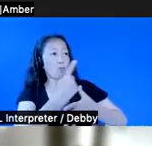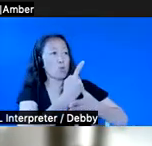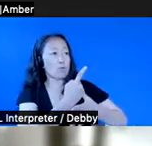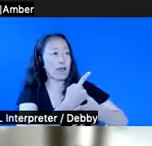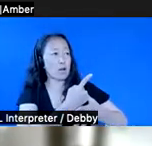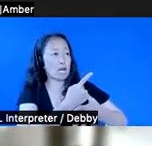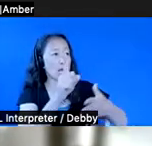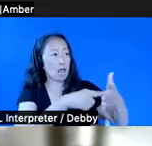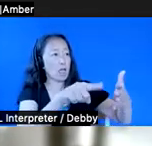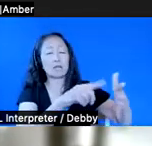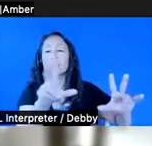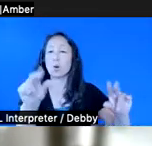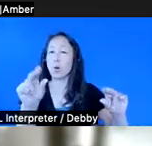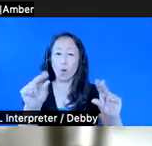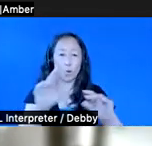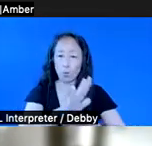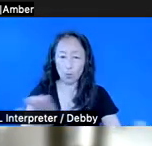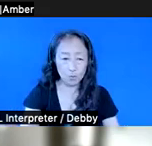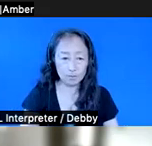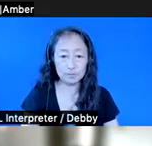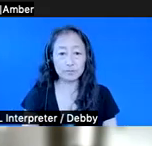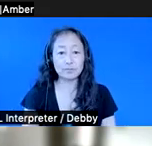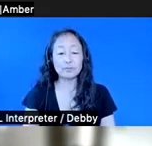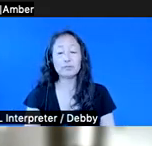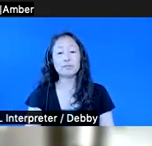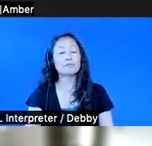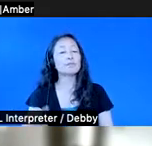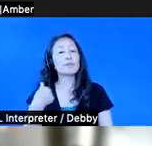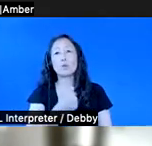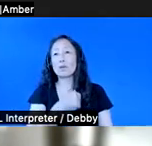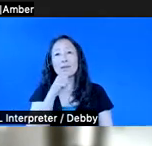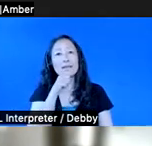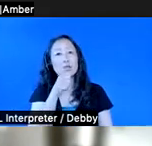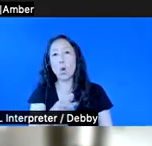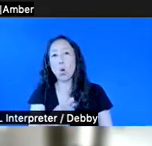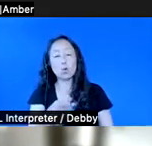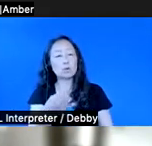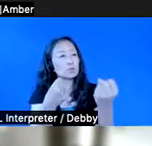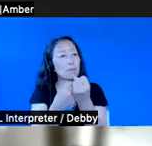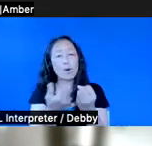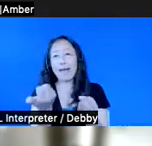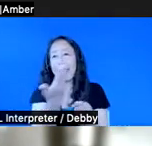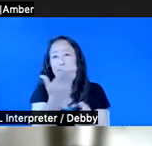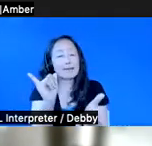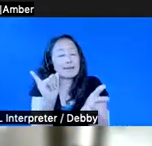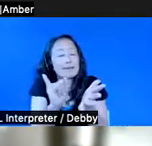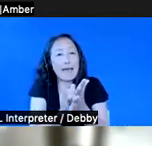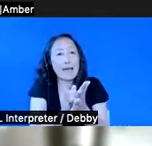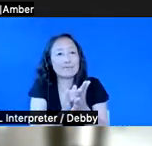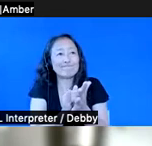That we don't advocate for anything that would compromise their personal sovereignty or anything that would reinforce